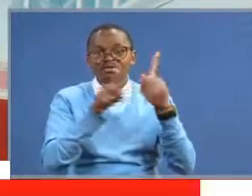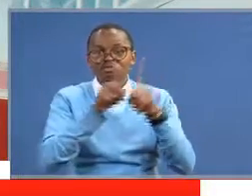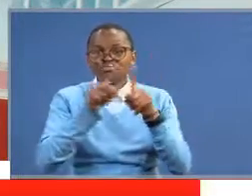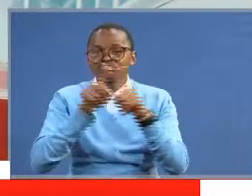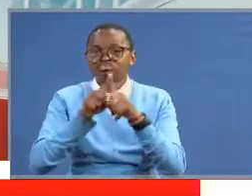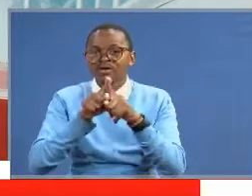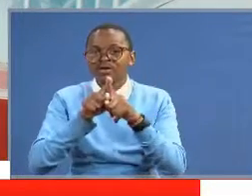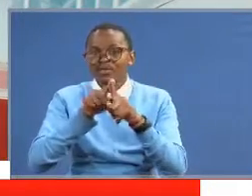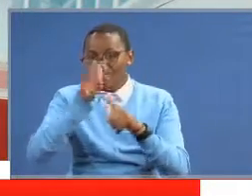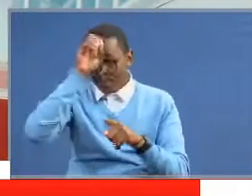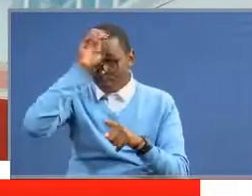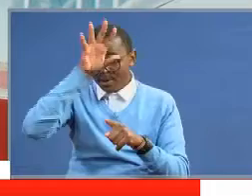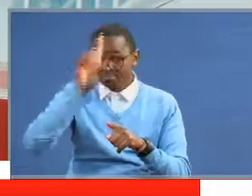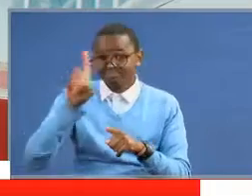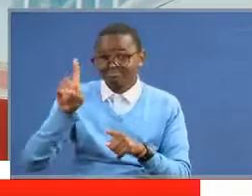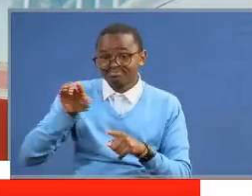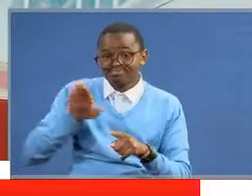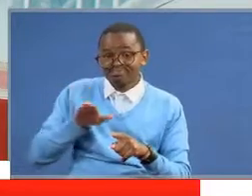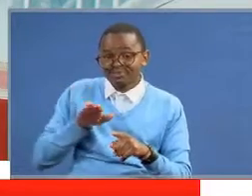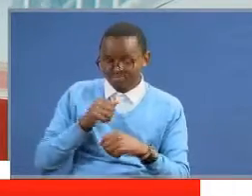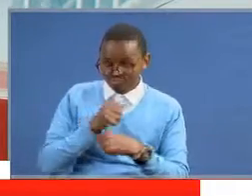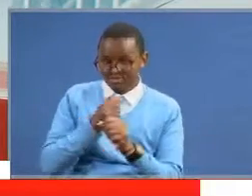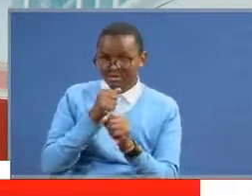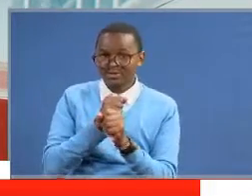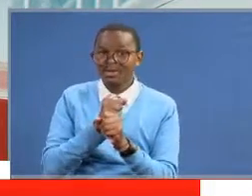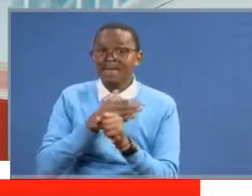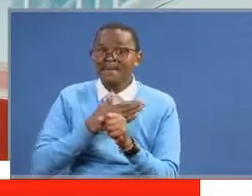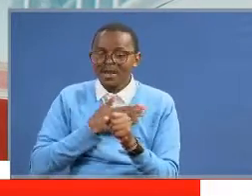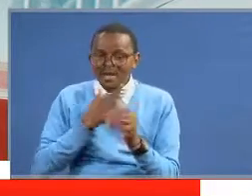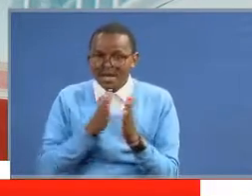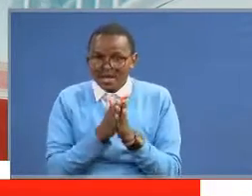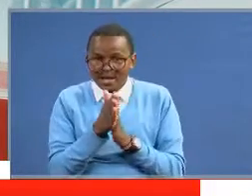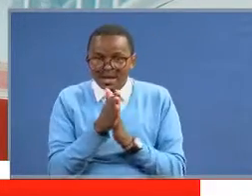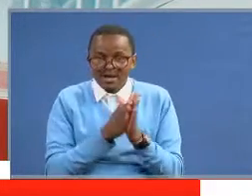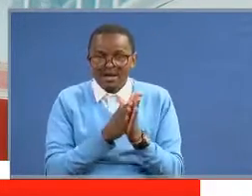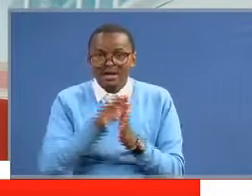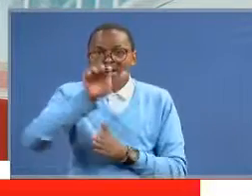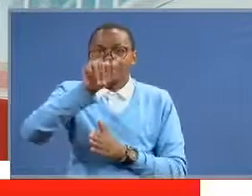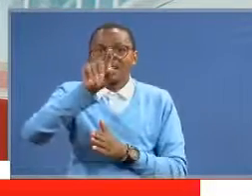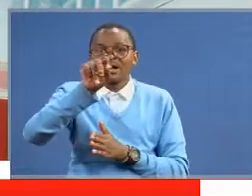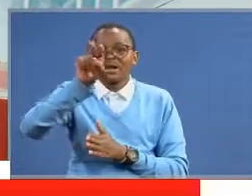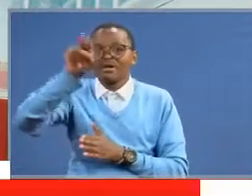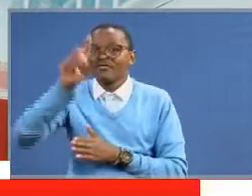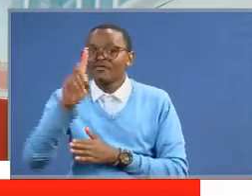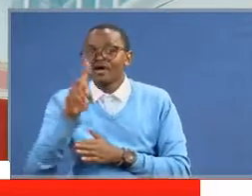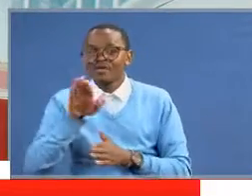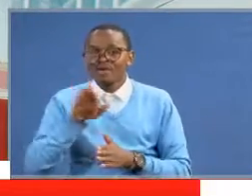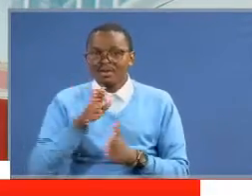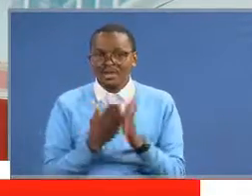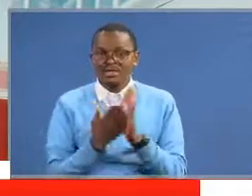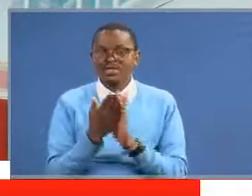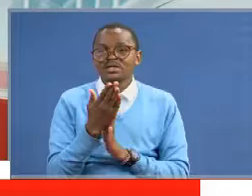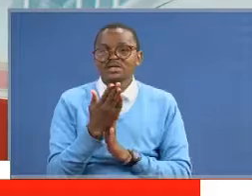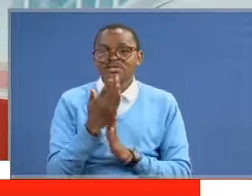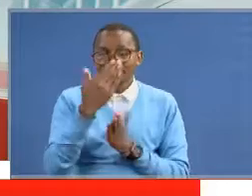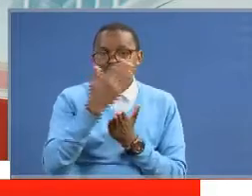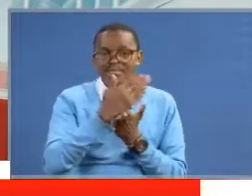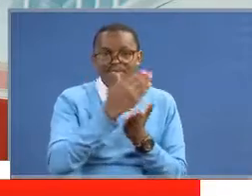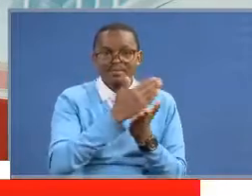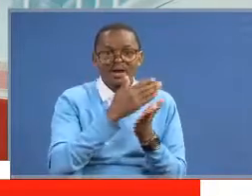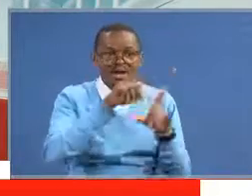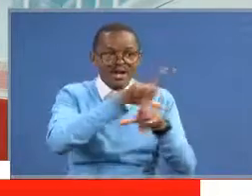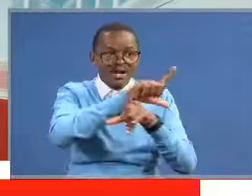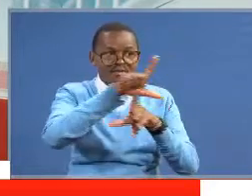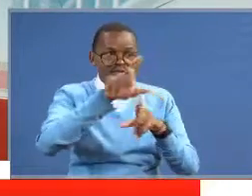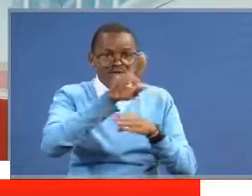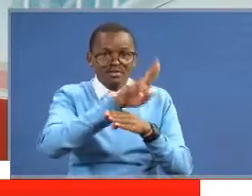there are also amazing women doing technology stuff. Like I'm inspired by Ada Lovelace. She was the first woman to develop these programming languages